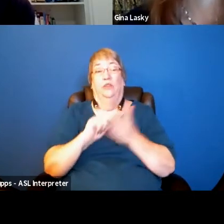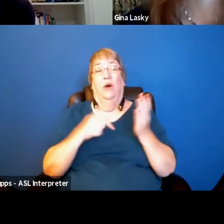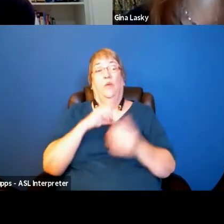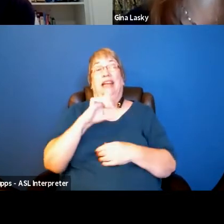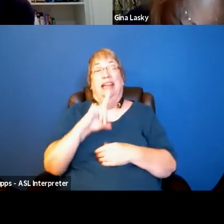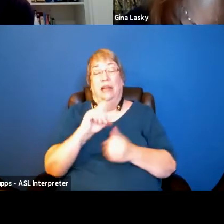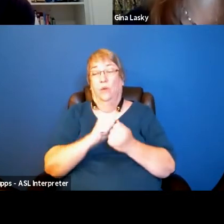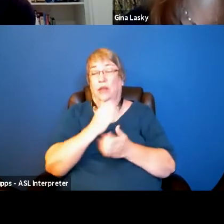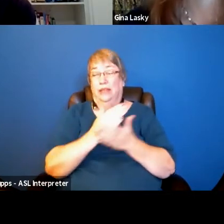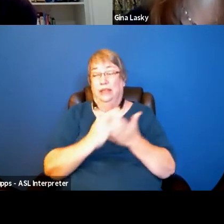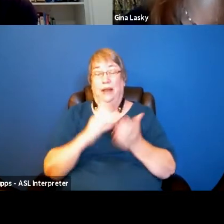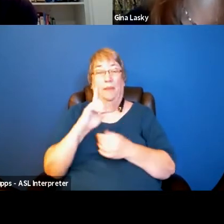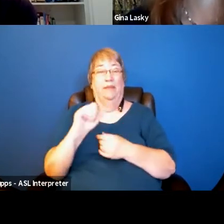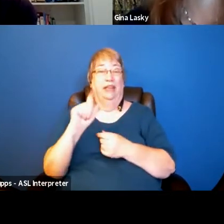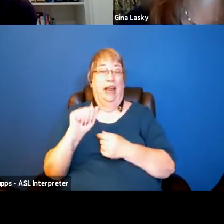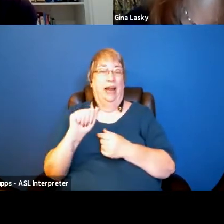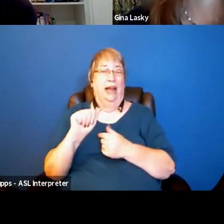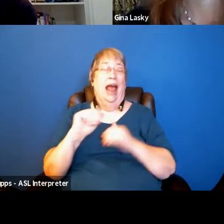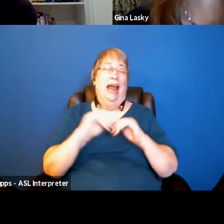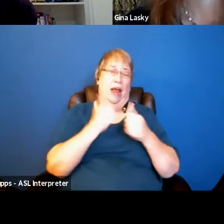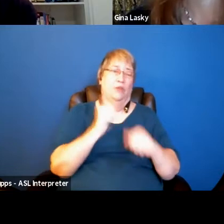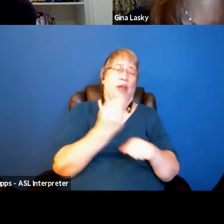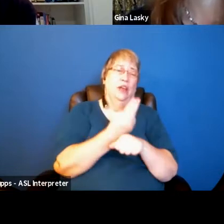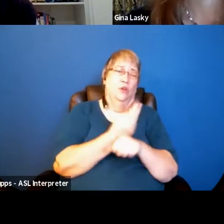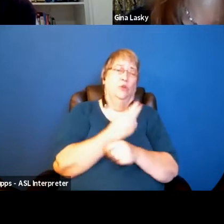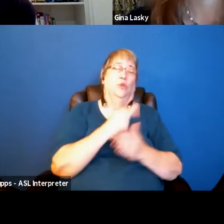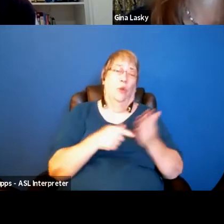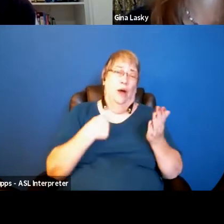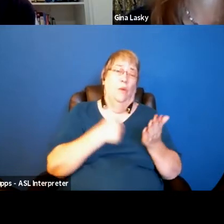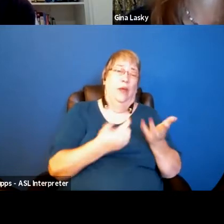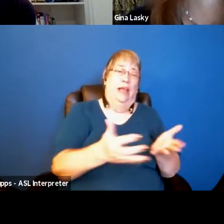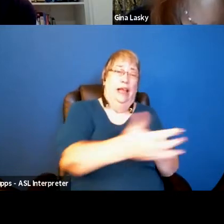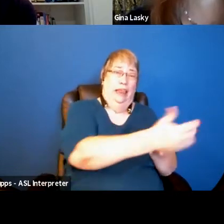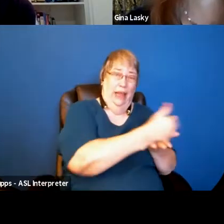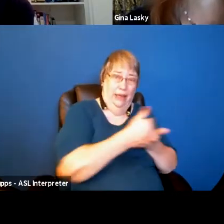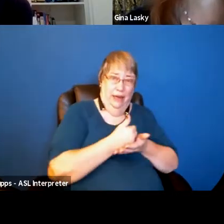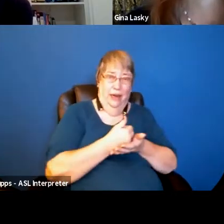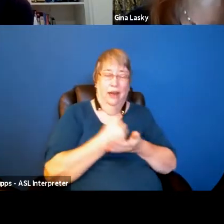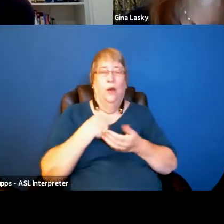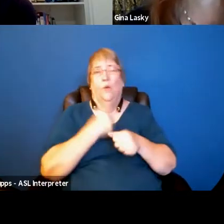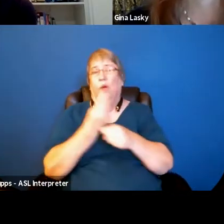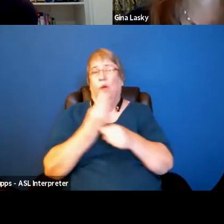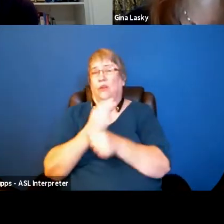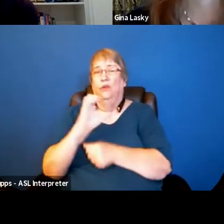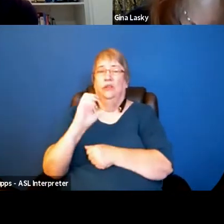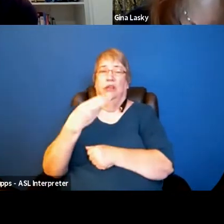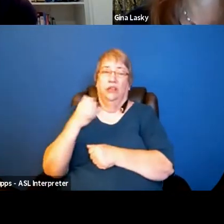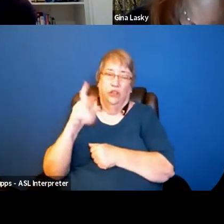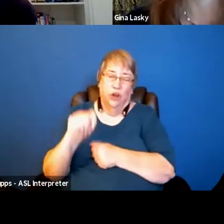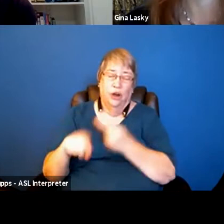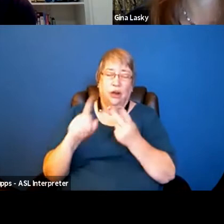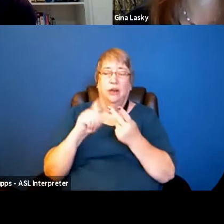how you can use the data that we present in the assessment. So we present data in the form of charts and maps, and to the extent